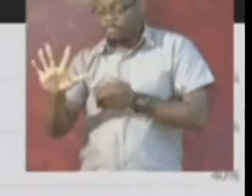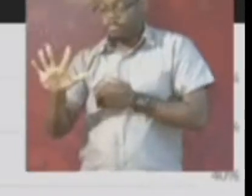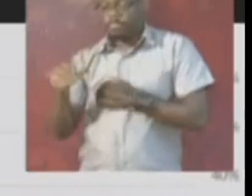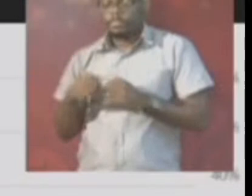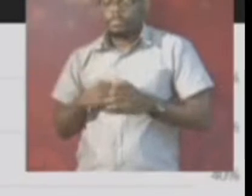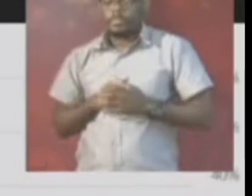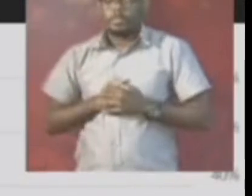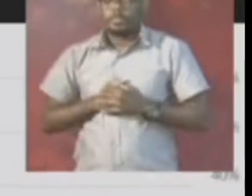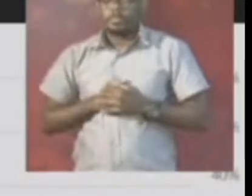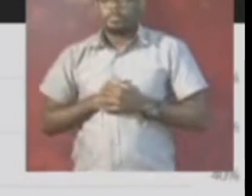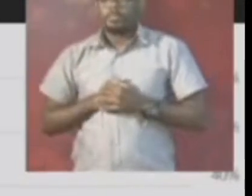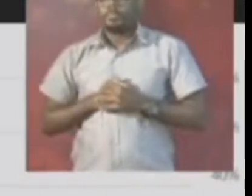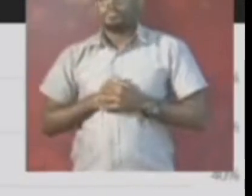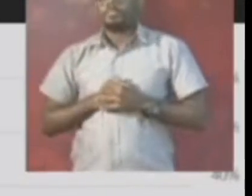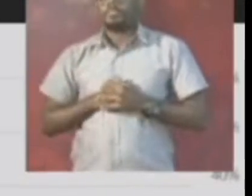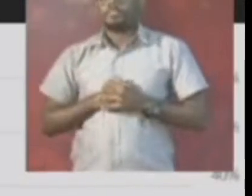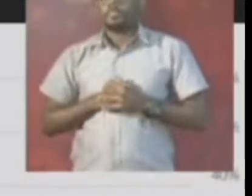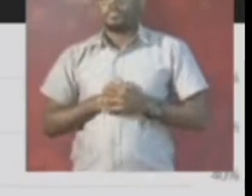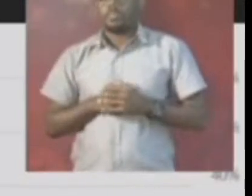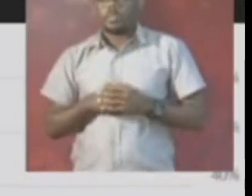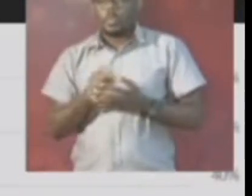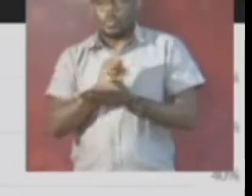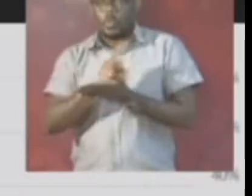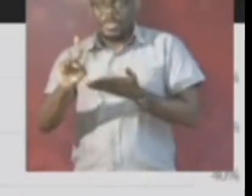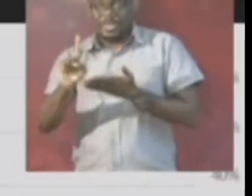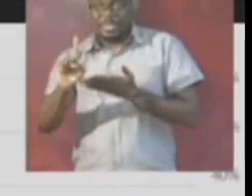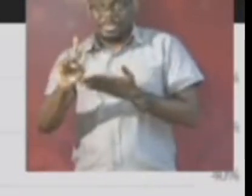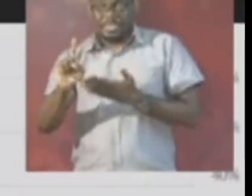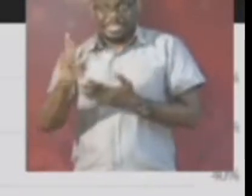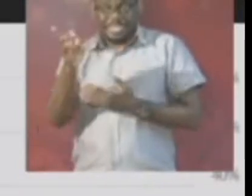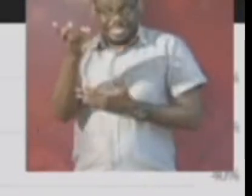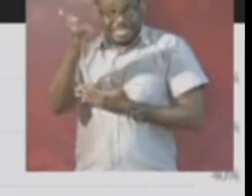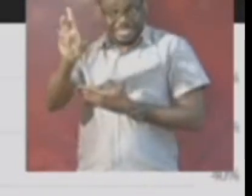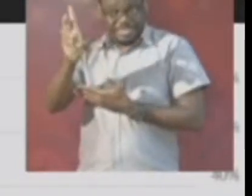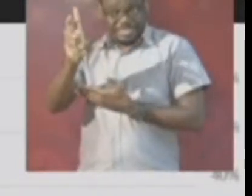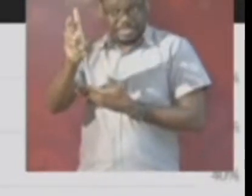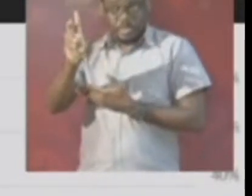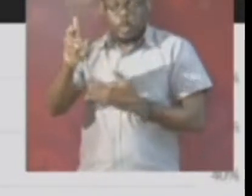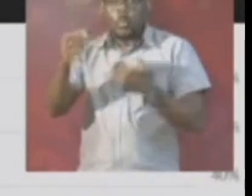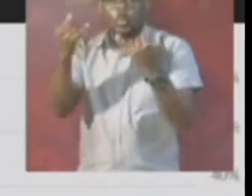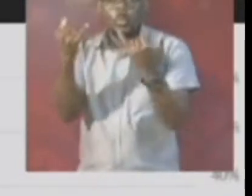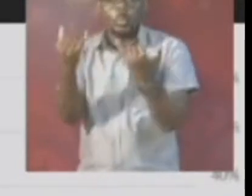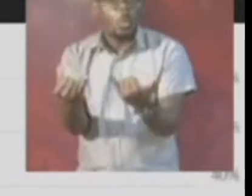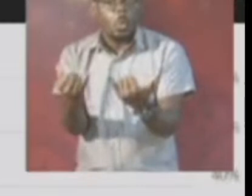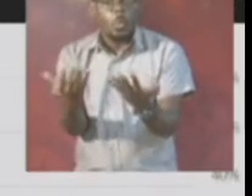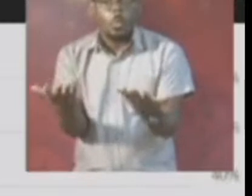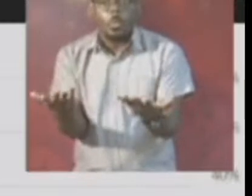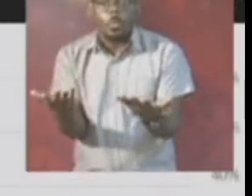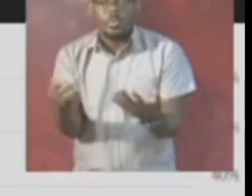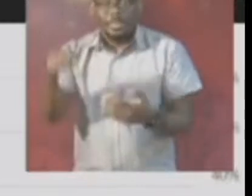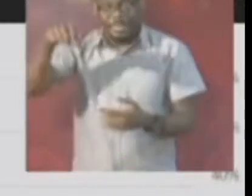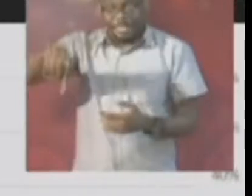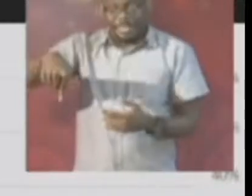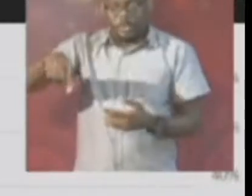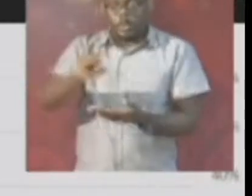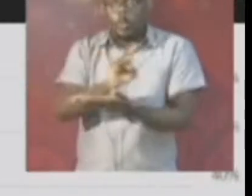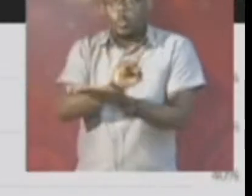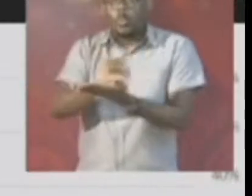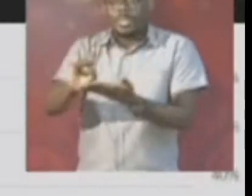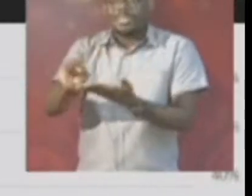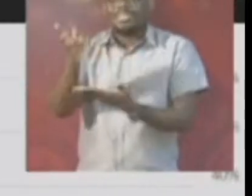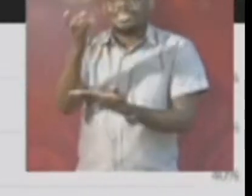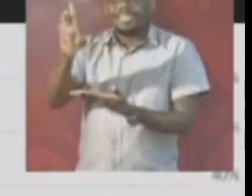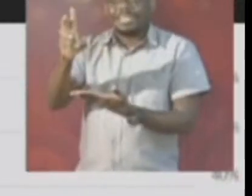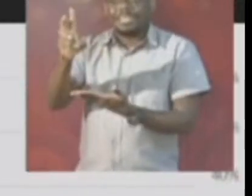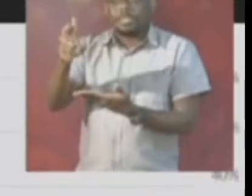in epidemiologic week 16. Bear in mind that we're currently in the middle of epidemiologic week 16, so the height of that bar doesn't